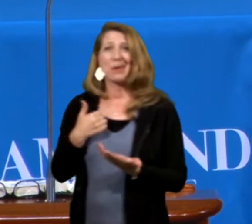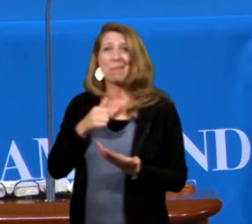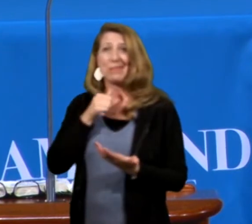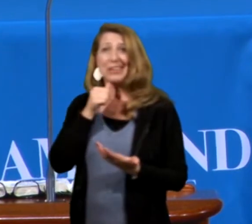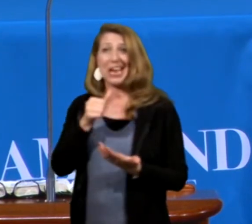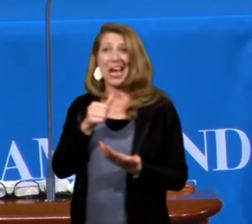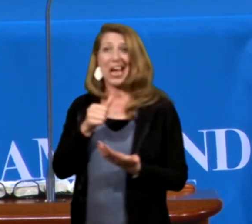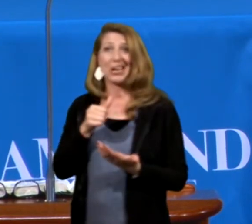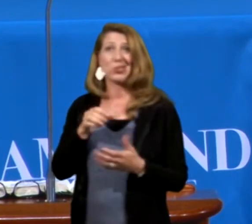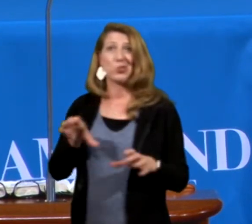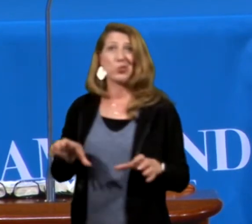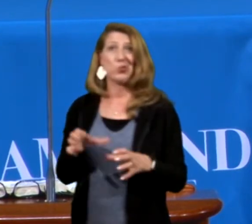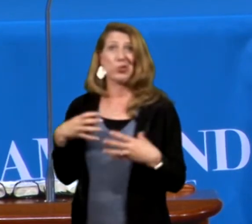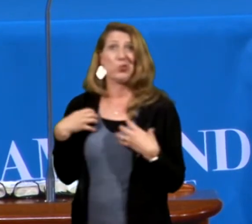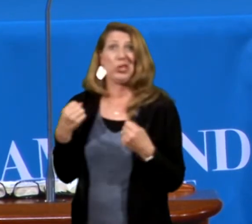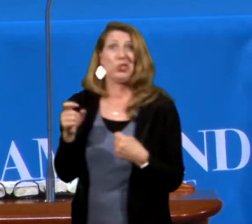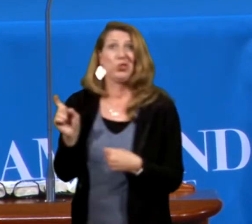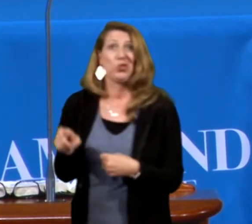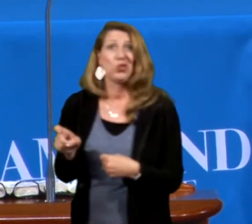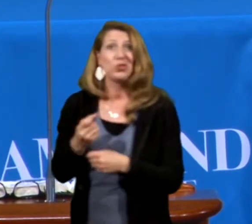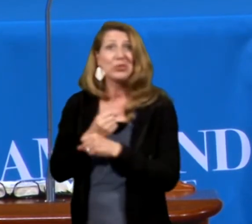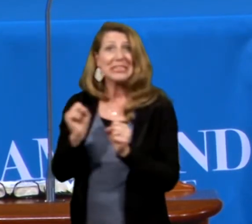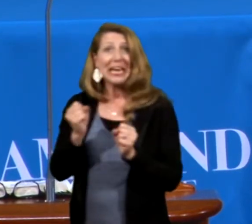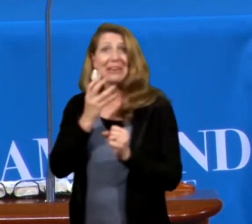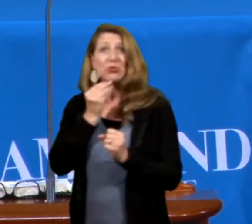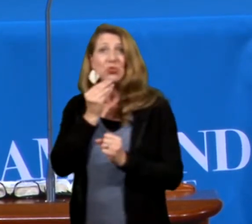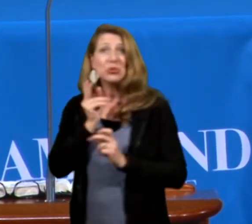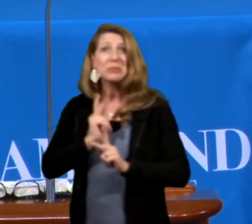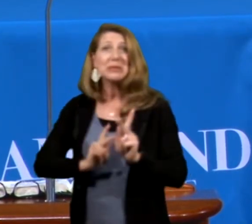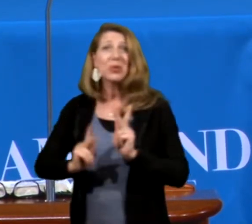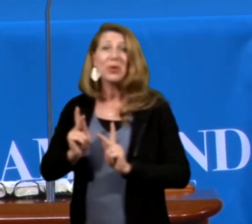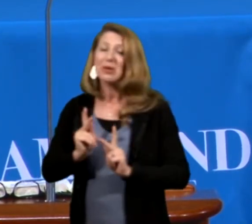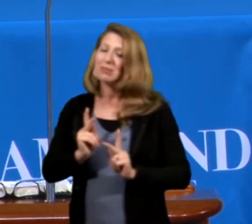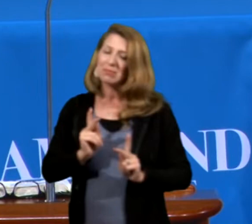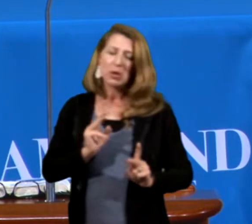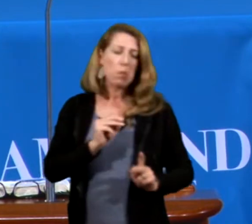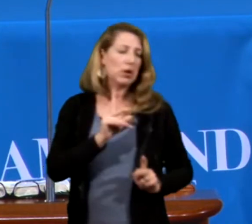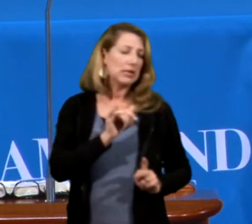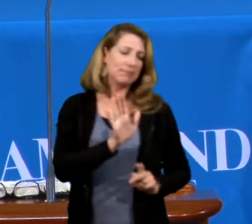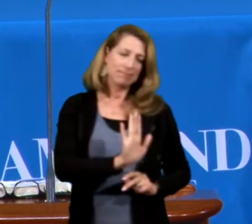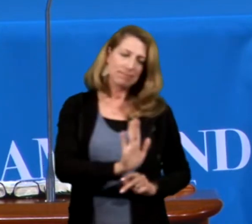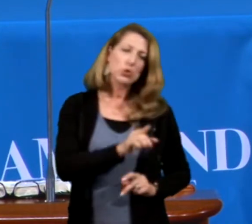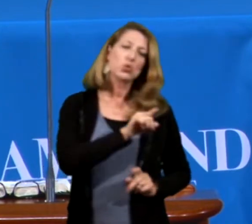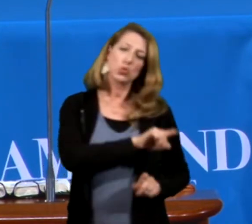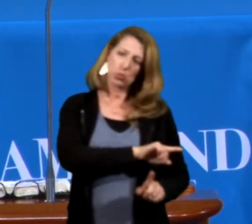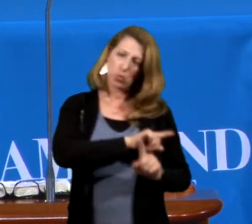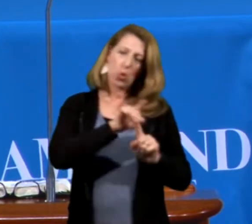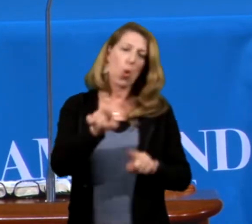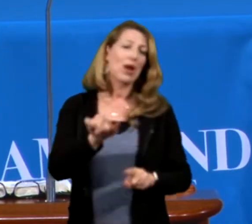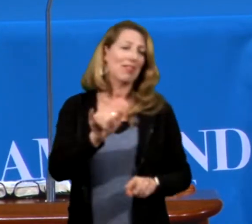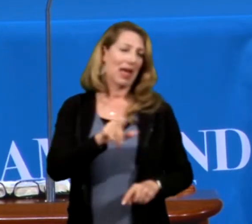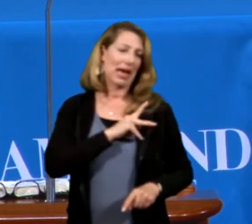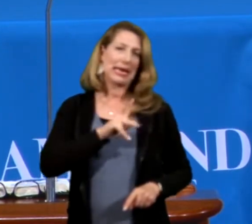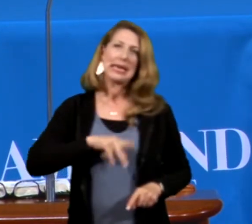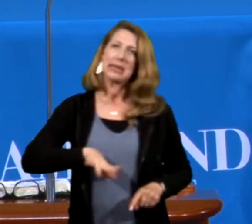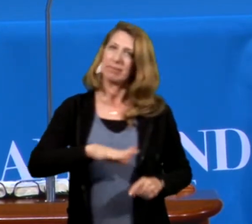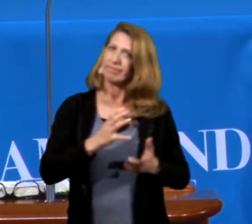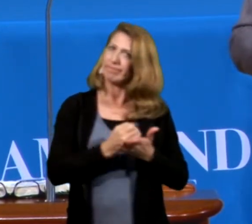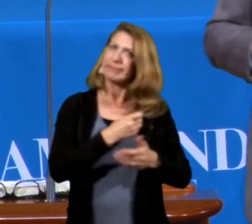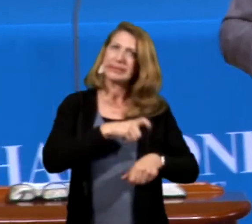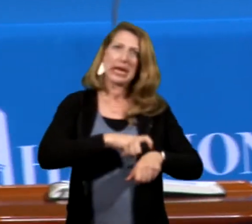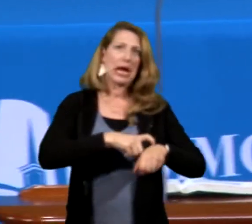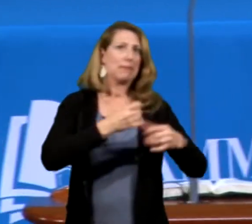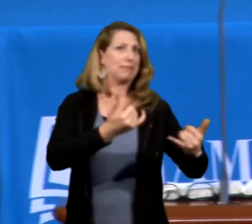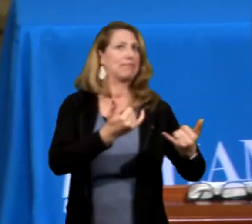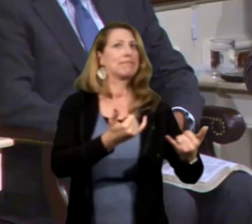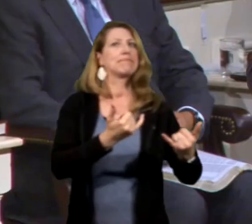the courageous thing she was supposed to do to save the Jewish people, he said to her, "You're coming to the kingdom for such a time as this." May I say to every